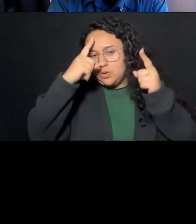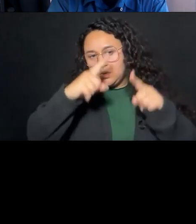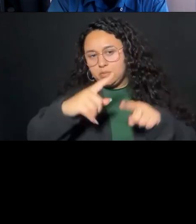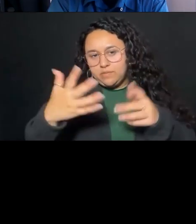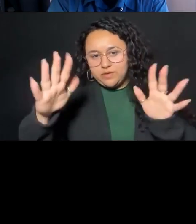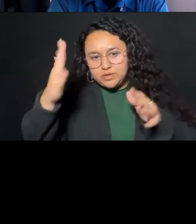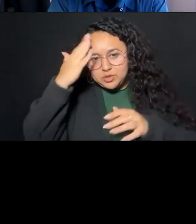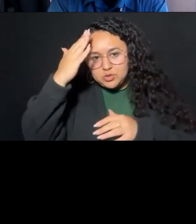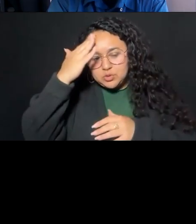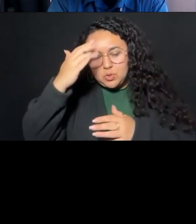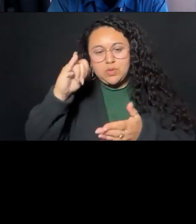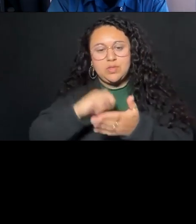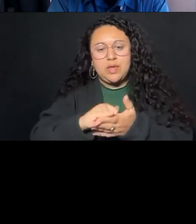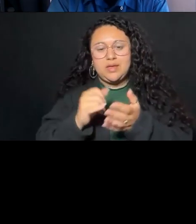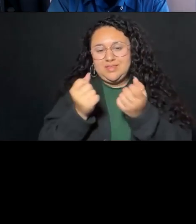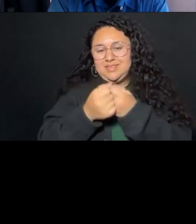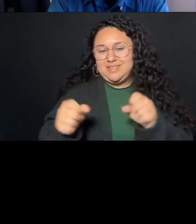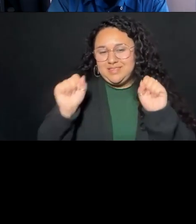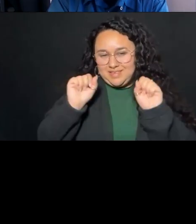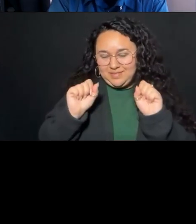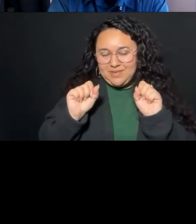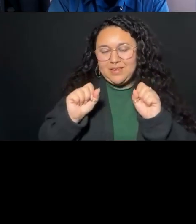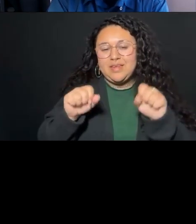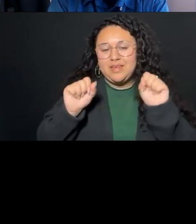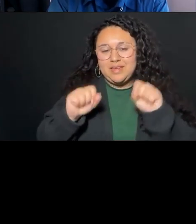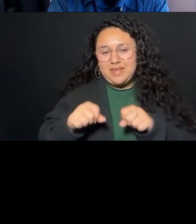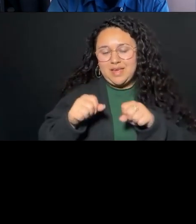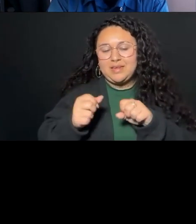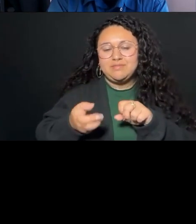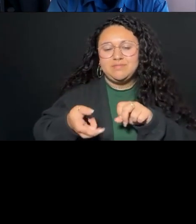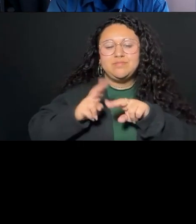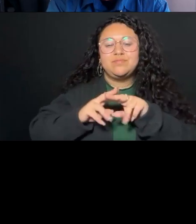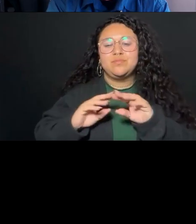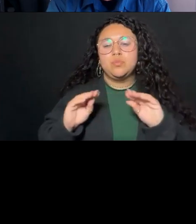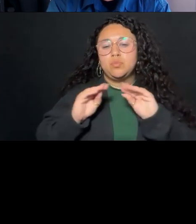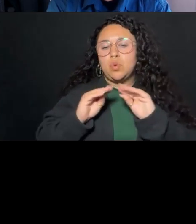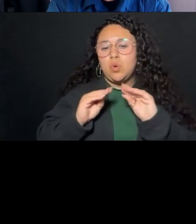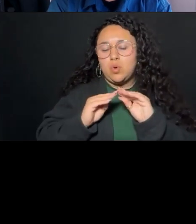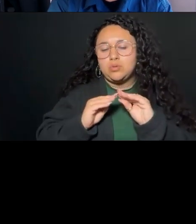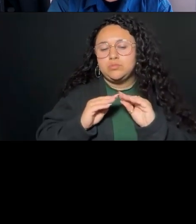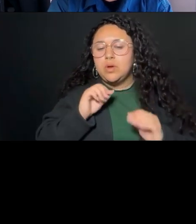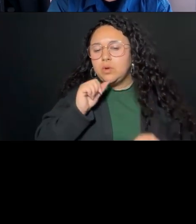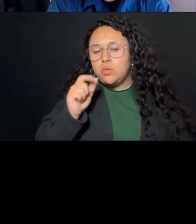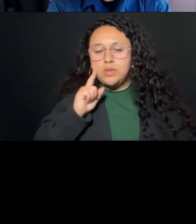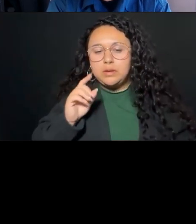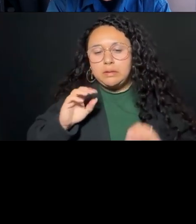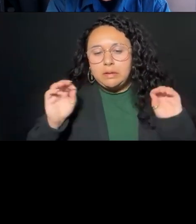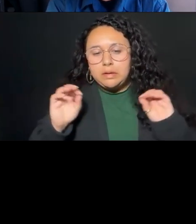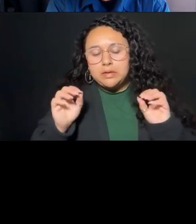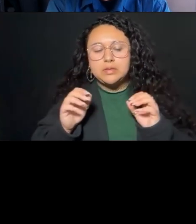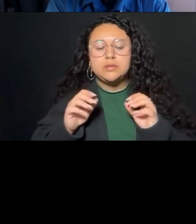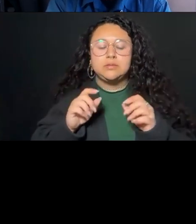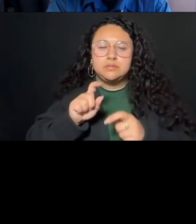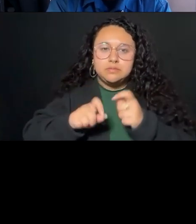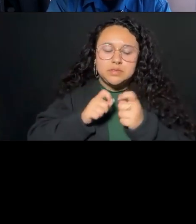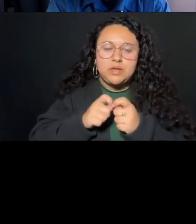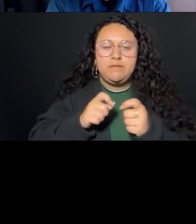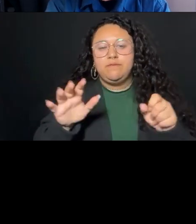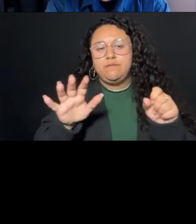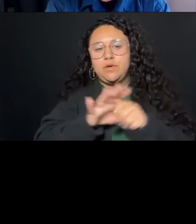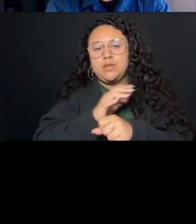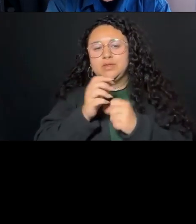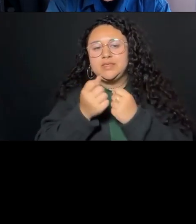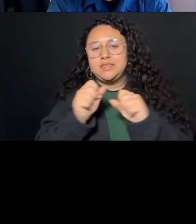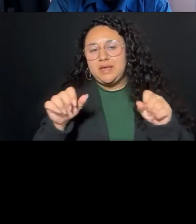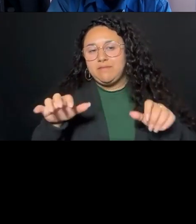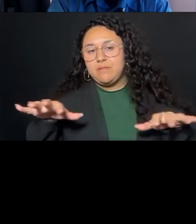known, so that safety can rise a little bit. I don't think there's any safe place, but there could